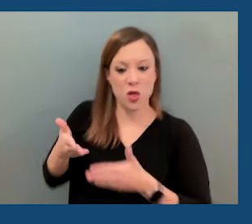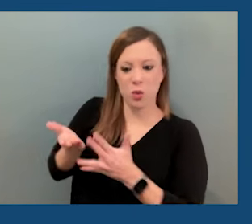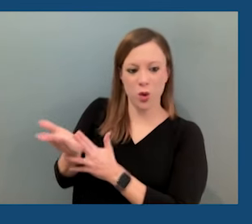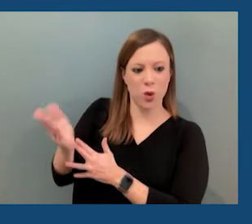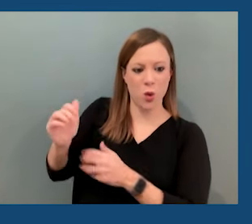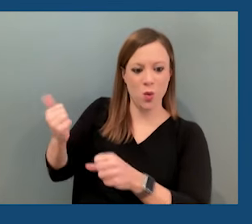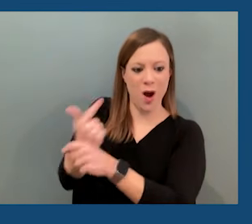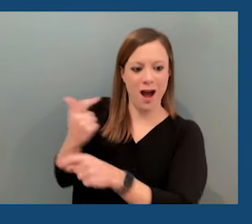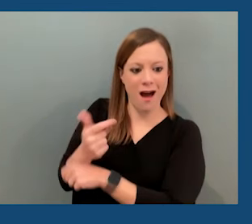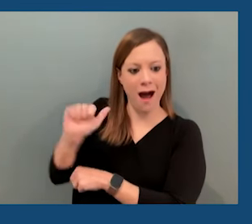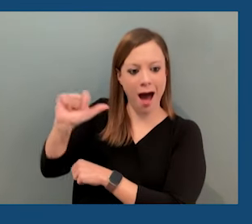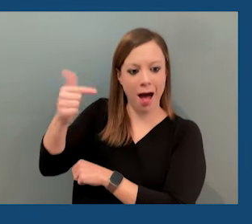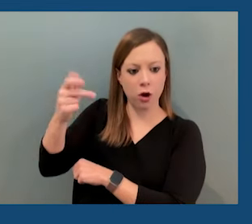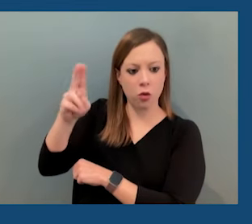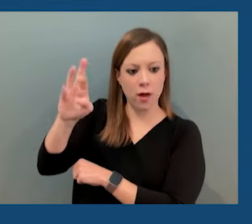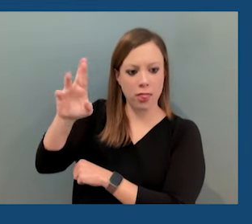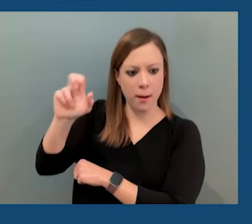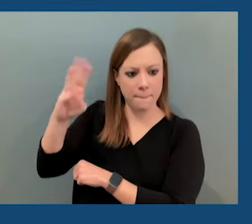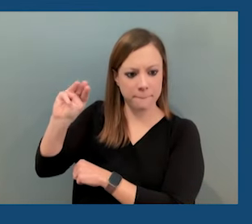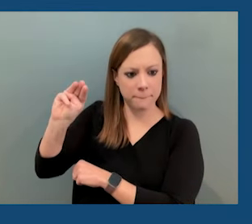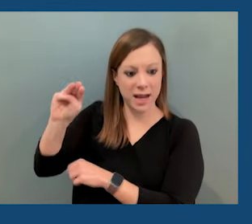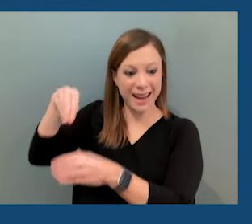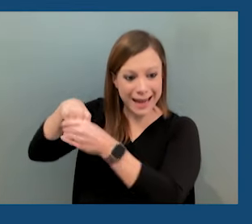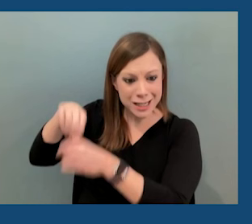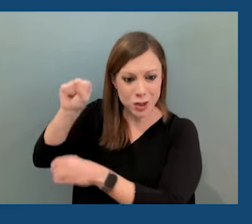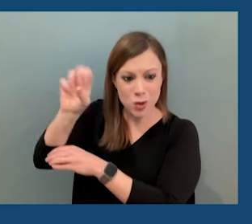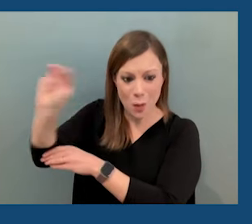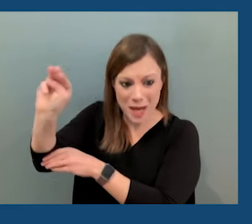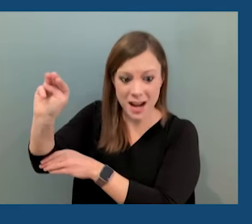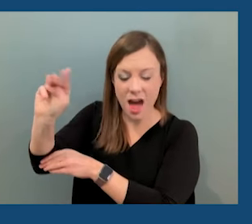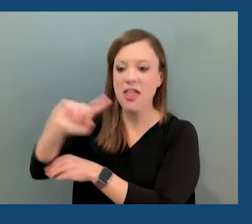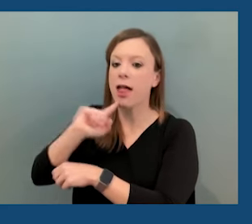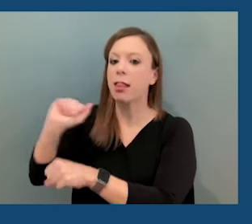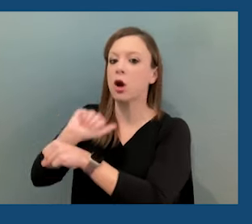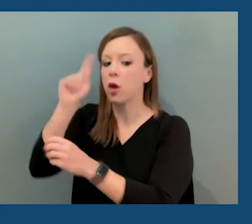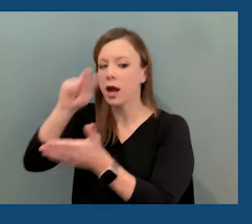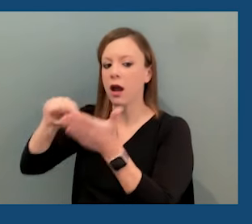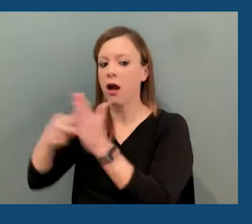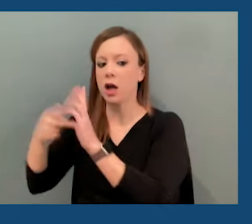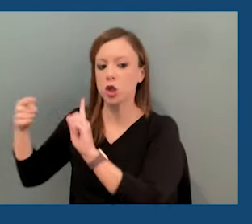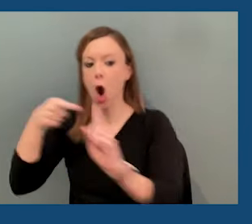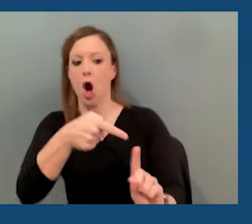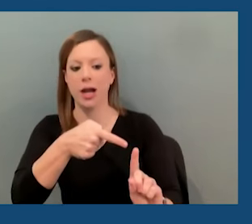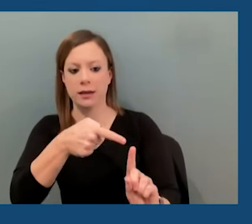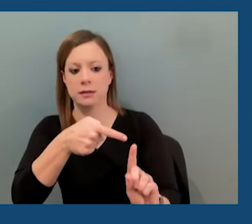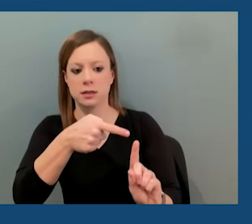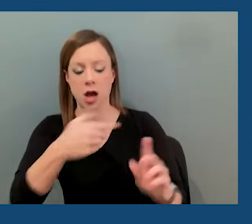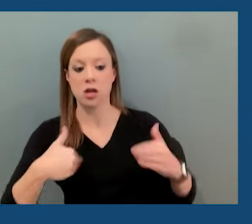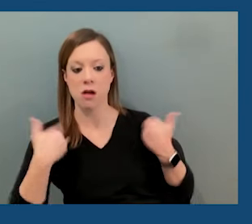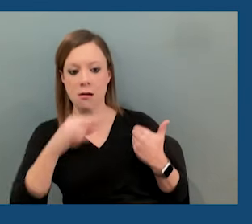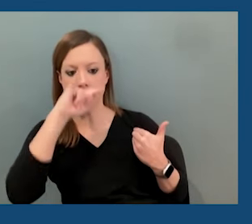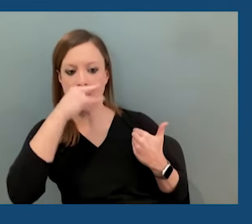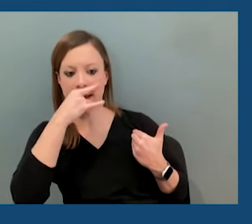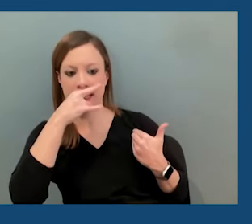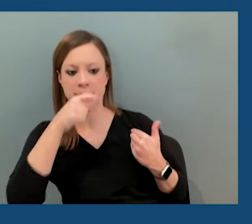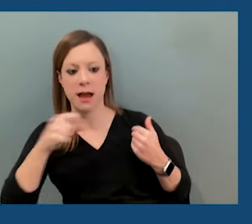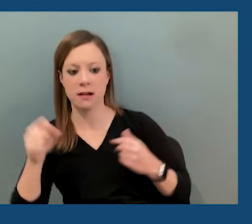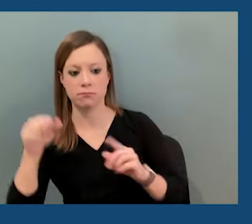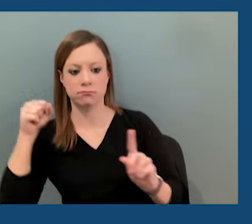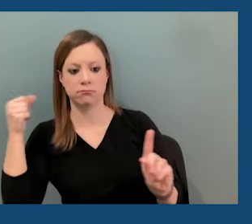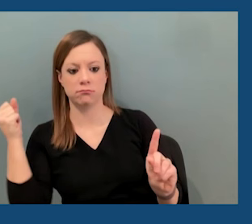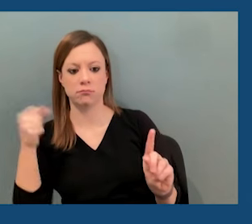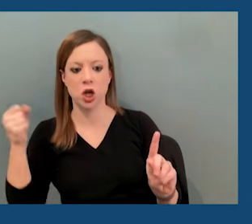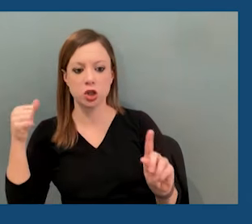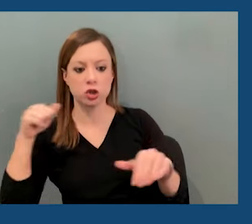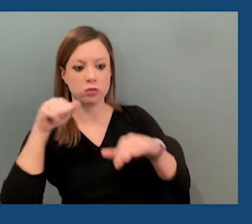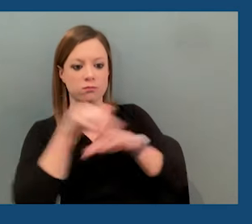your child's attention and to really poison their minds, these are factors that none of us adults ever had to deal with. So we